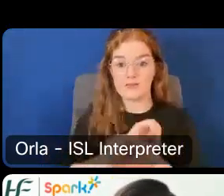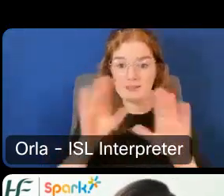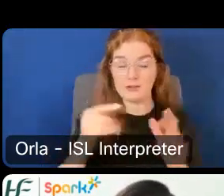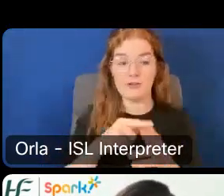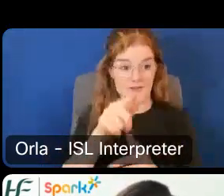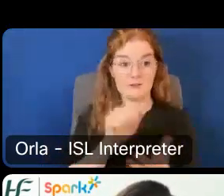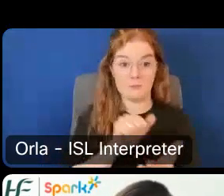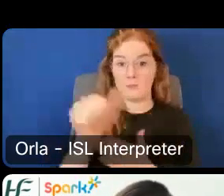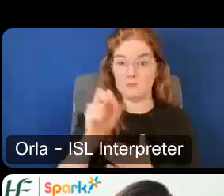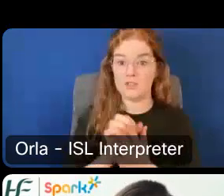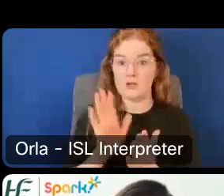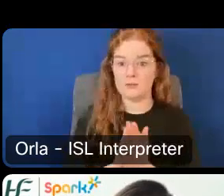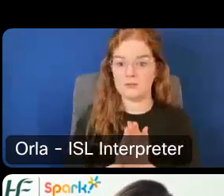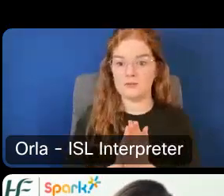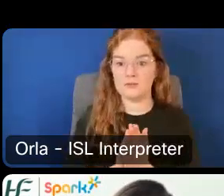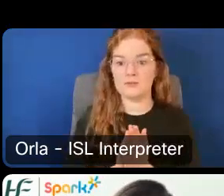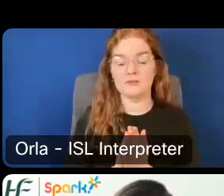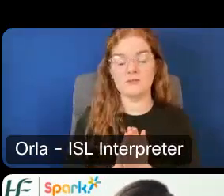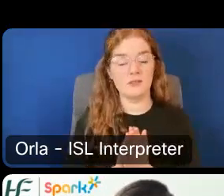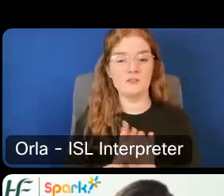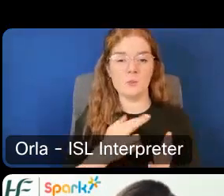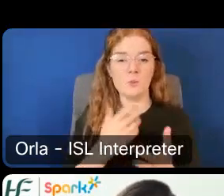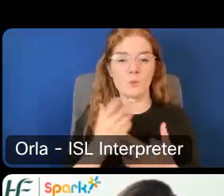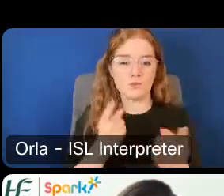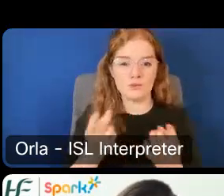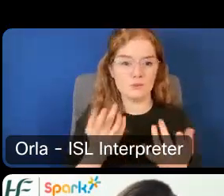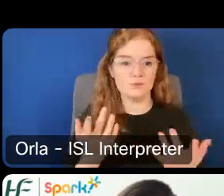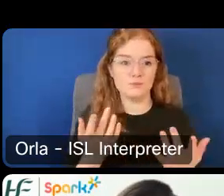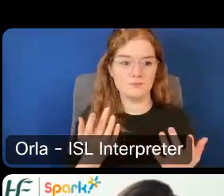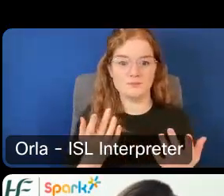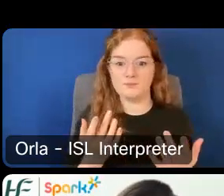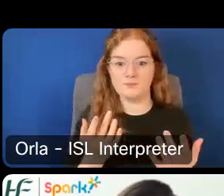document. And what it really does is it makes things,